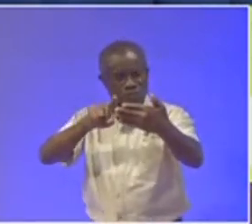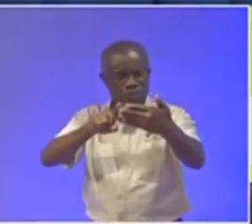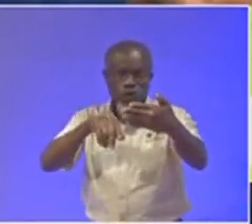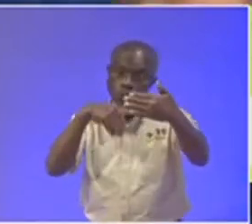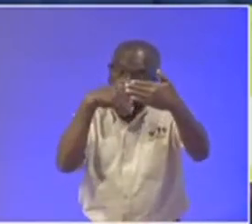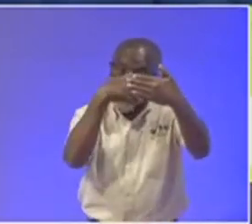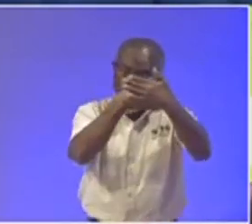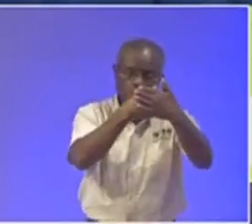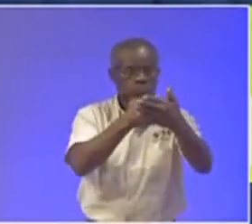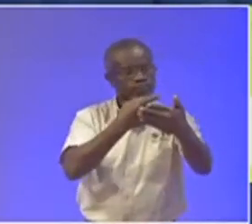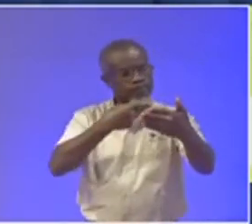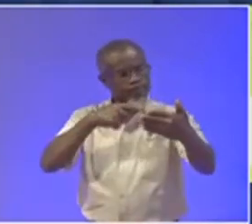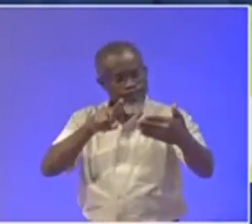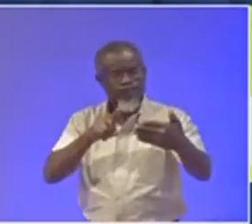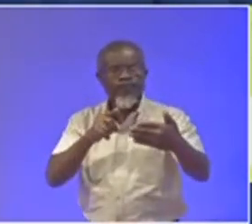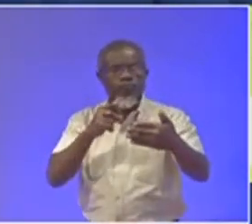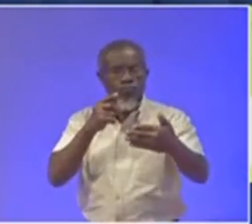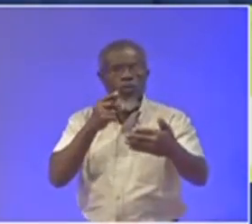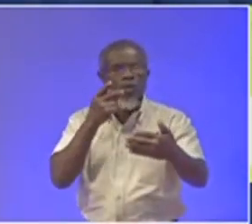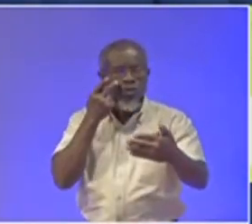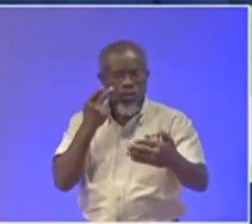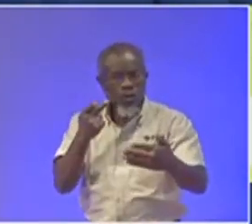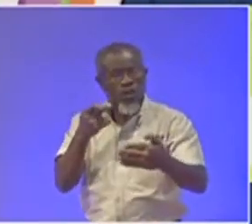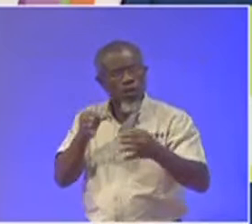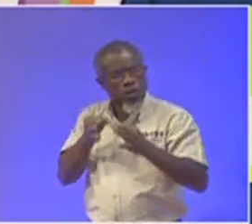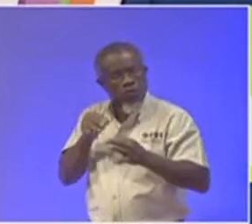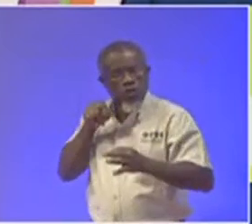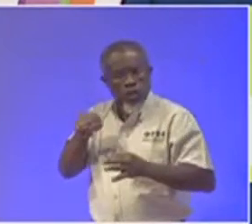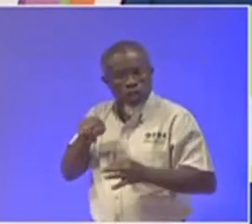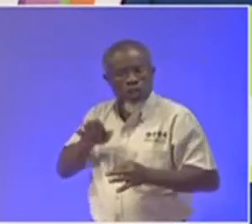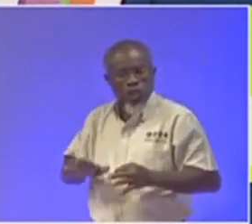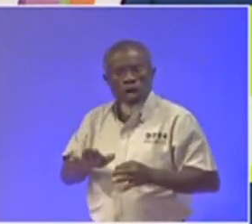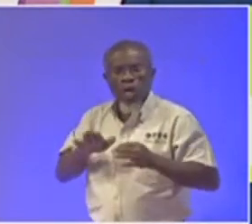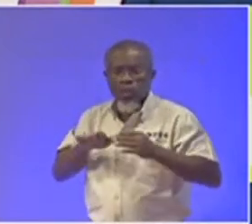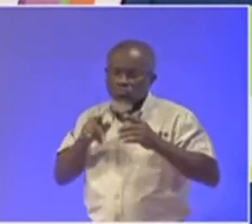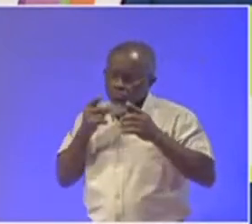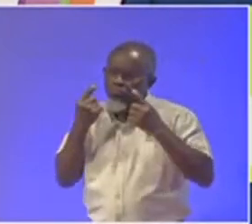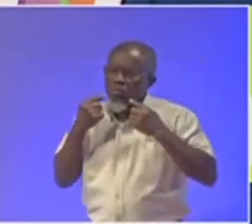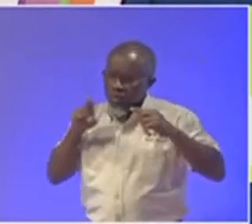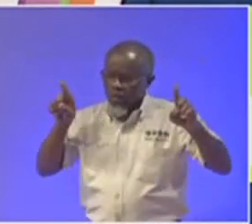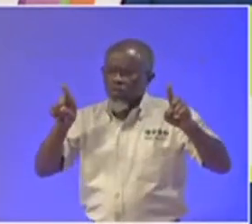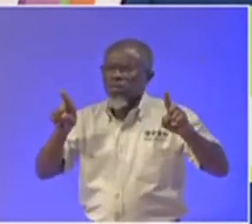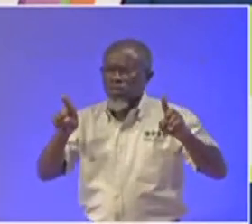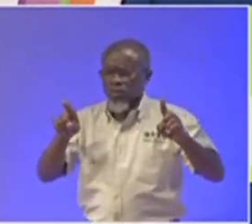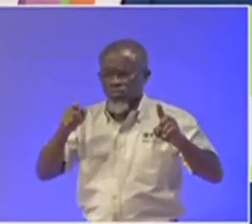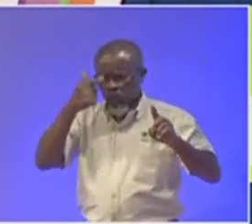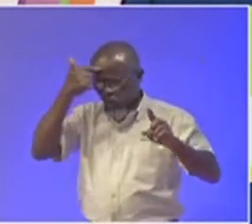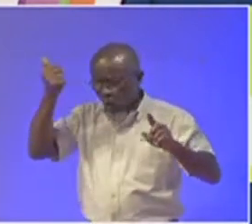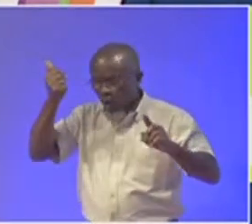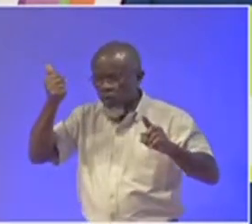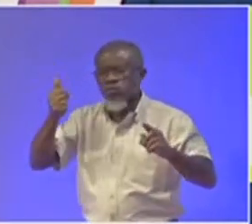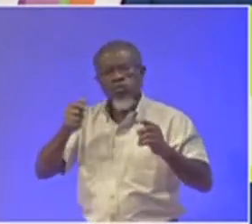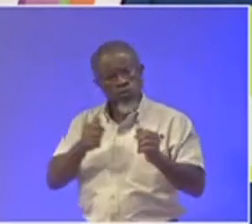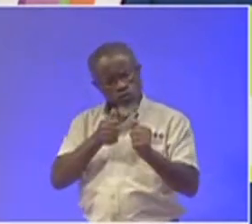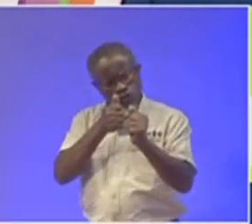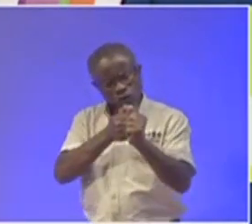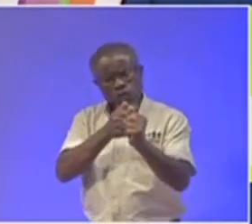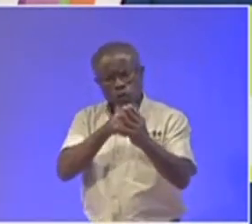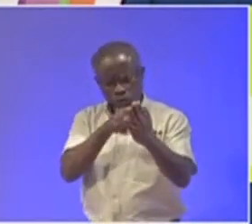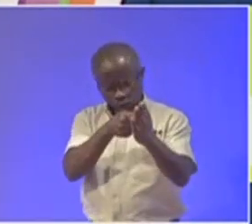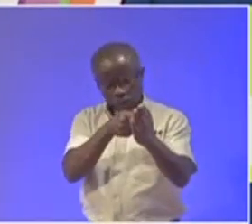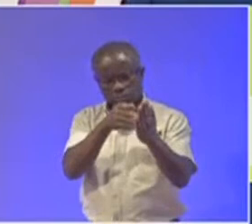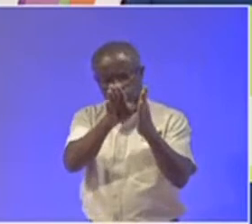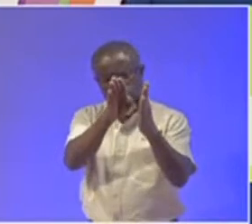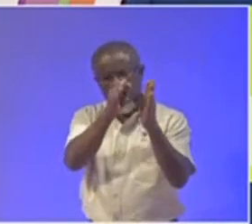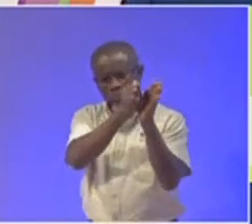child succeeding because you're following that plan. And what you're saying, and a WhatsApp question, I